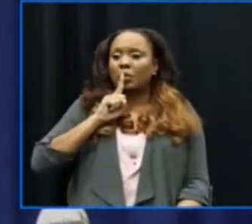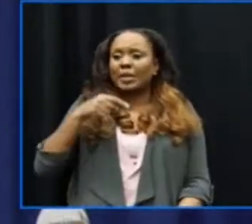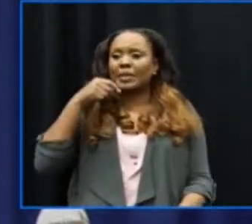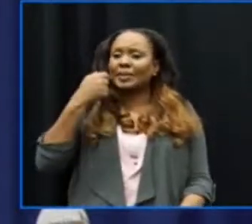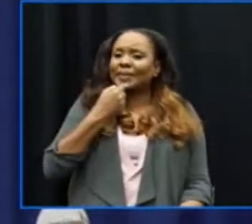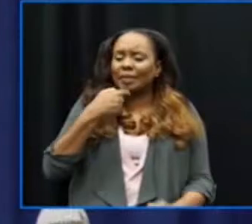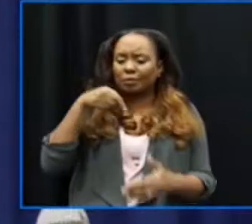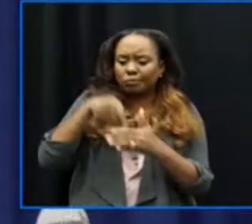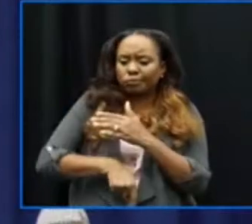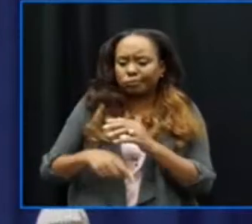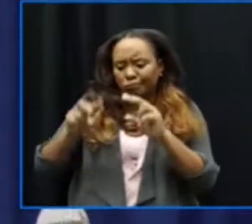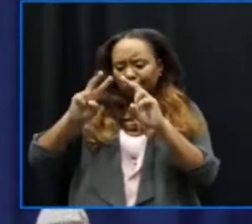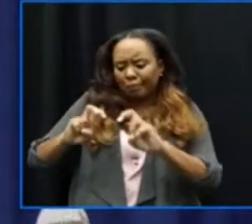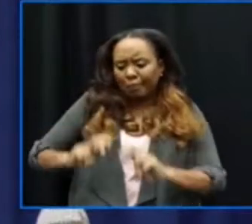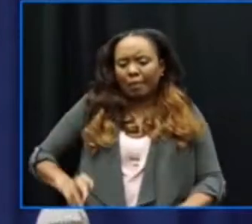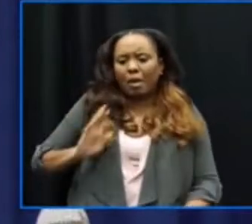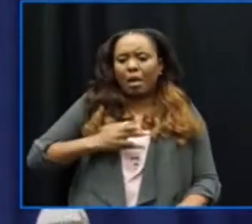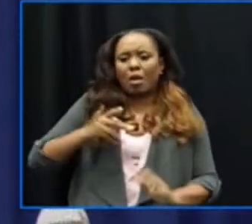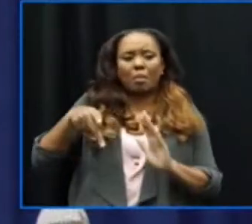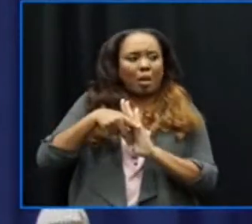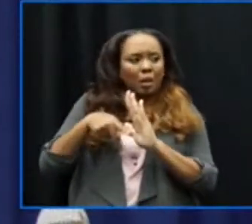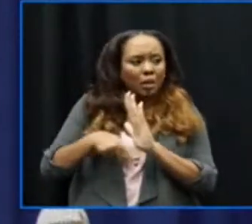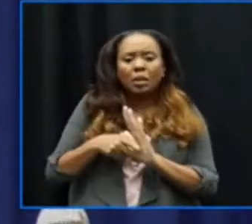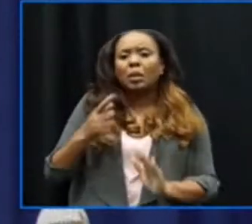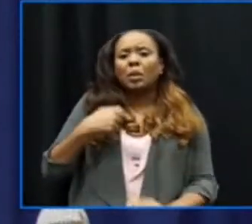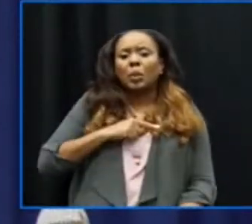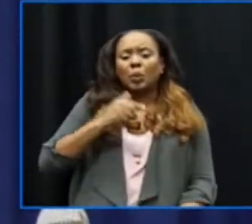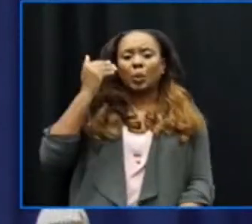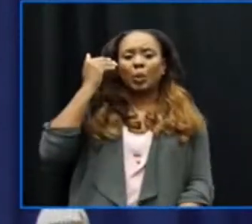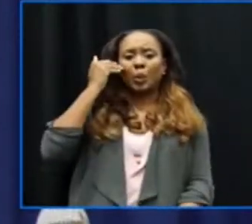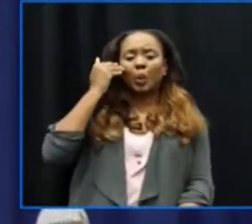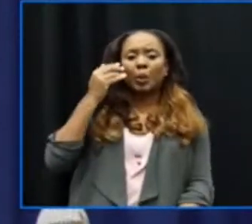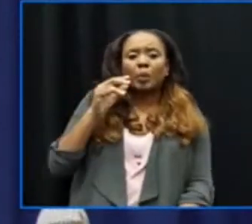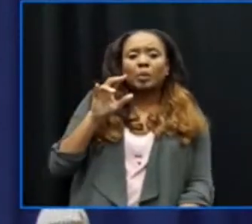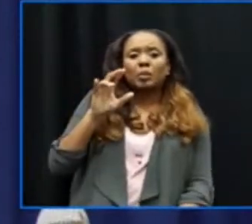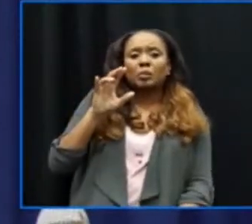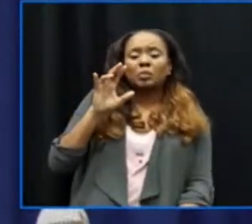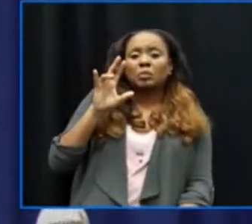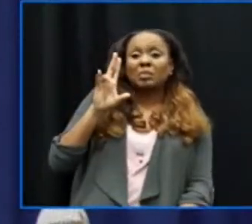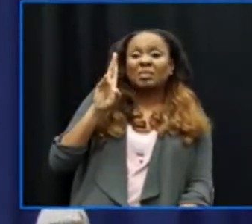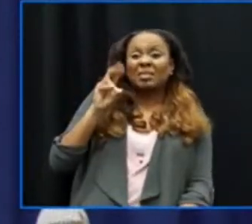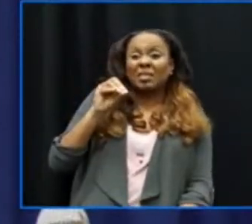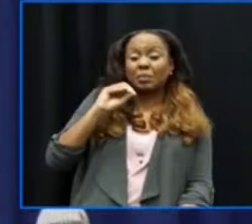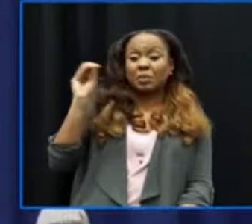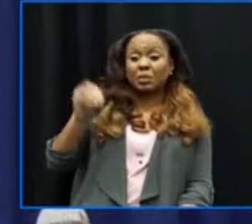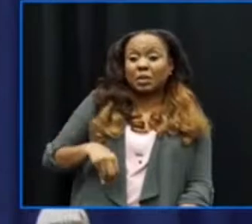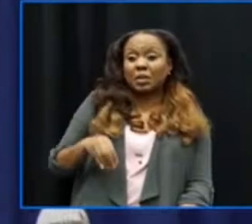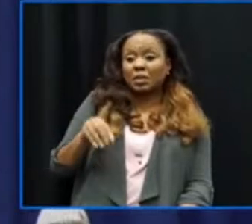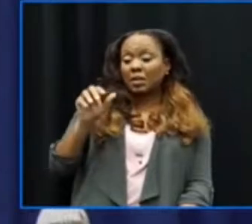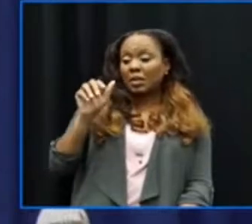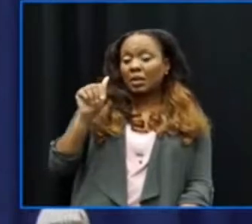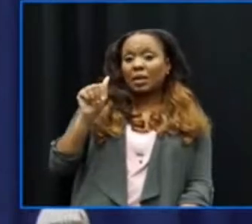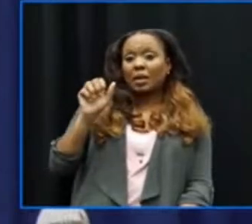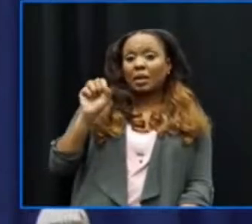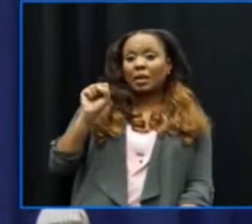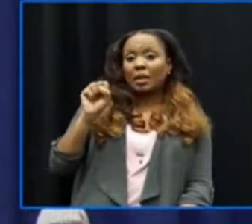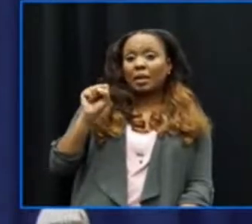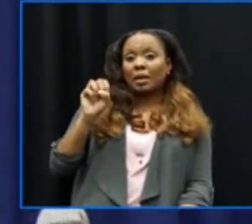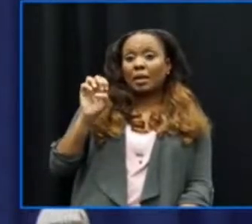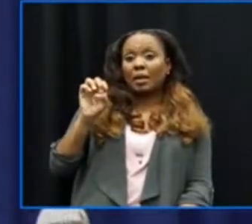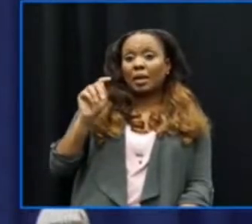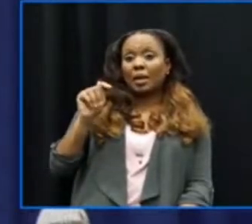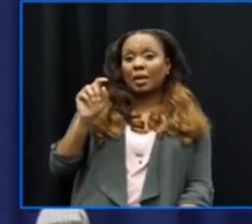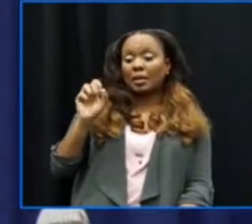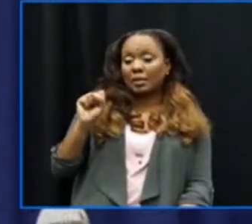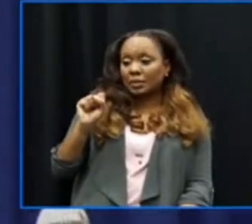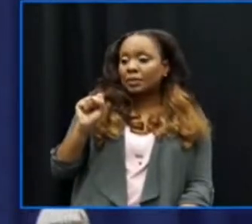in a situation where we have circa 70% of its assets being invested in government paper, certainly